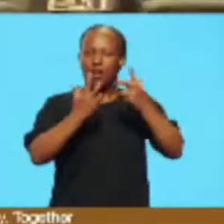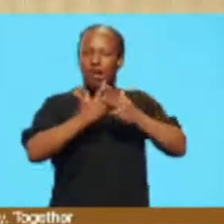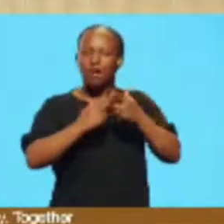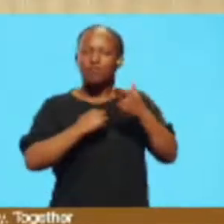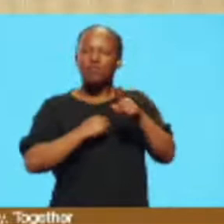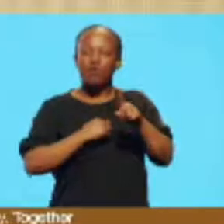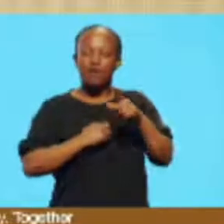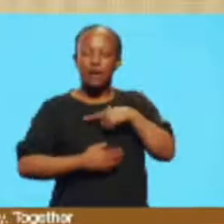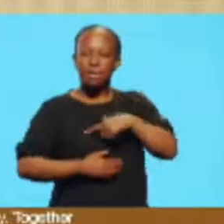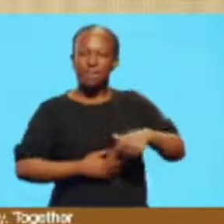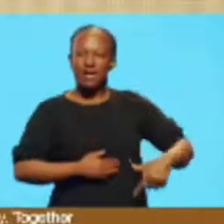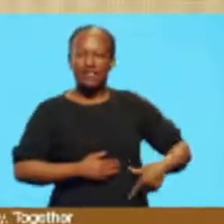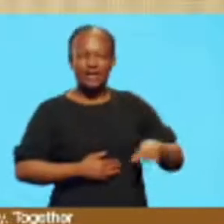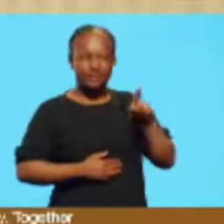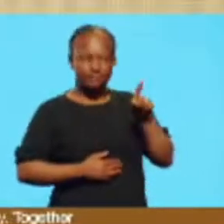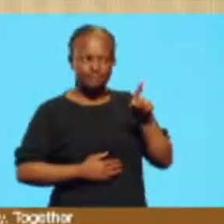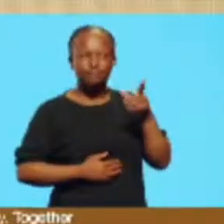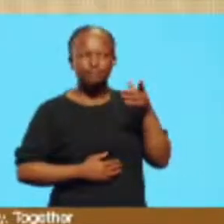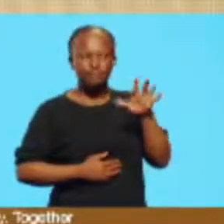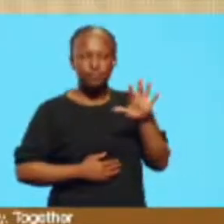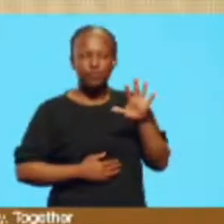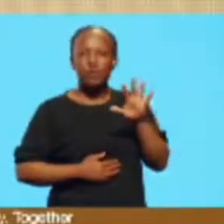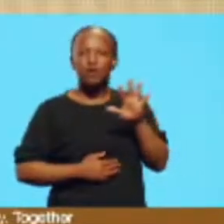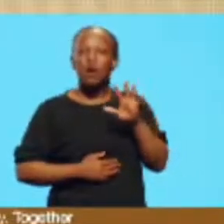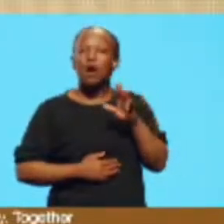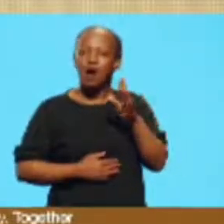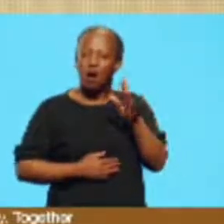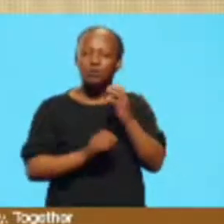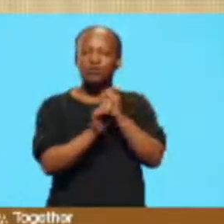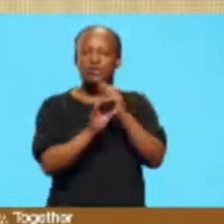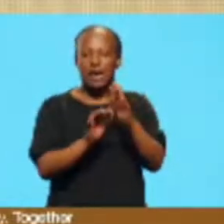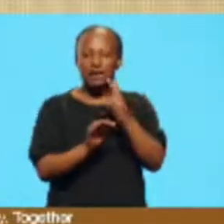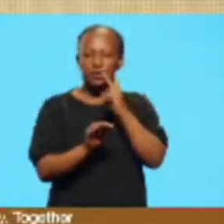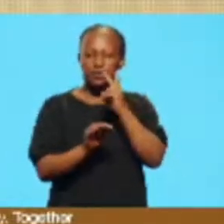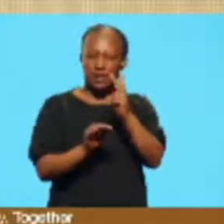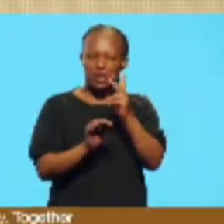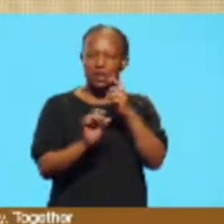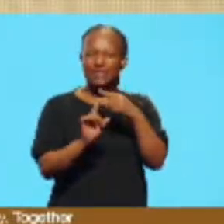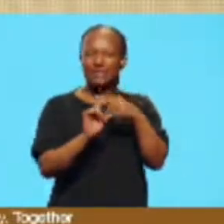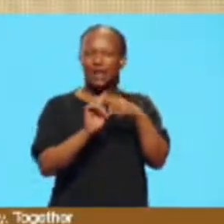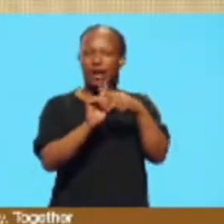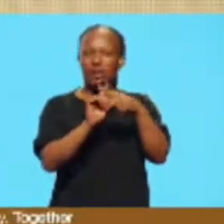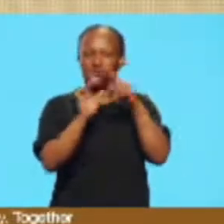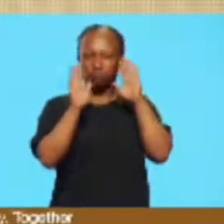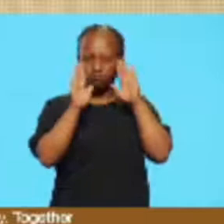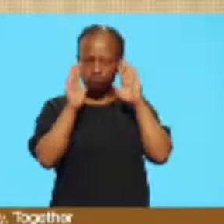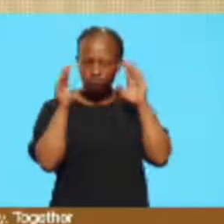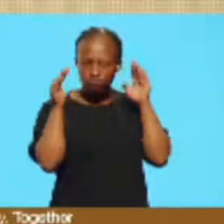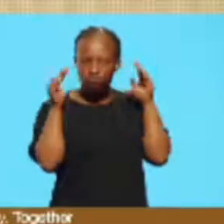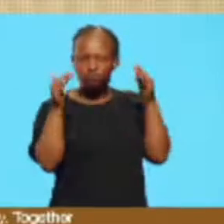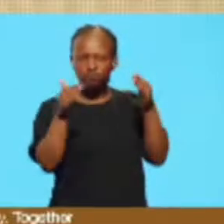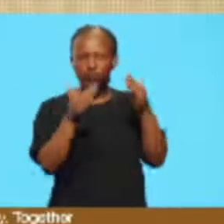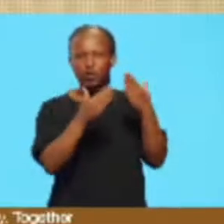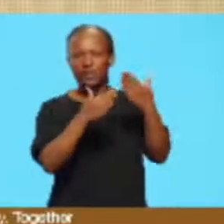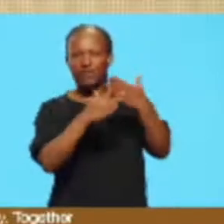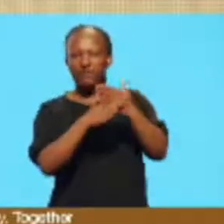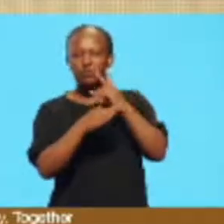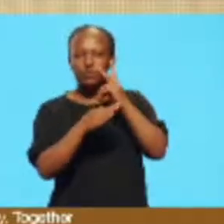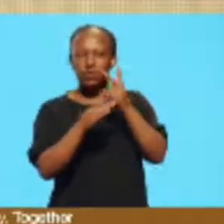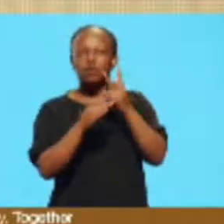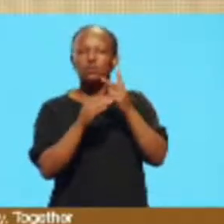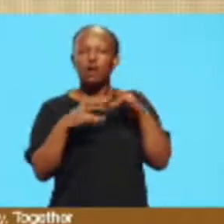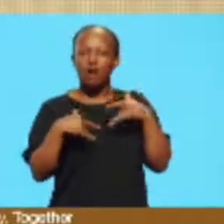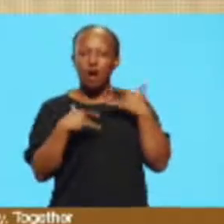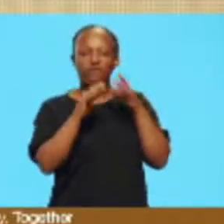because it begins then to tell you exactly where do we need to target and focus our intervention, so that we are able to improve the quality of